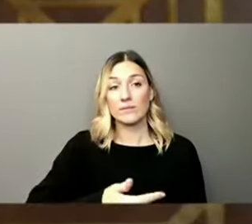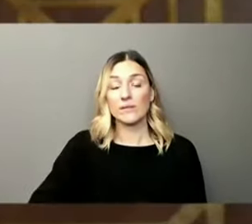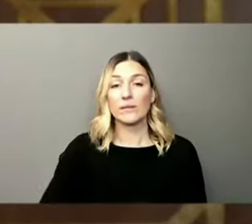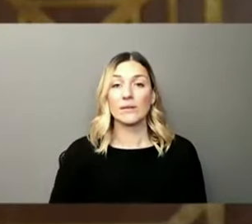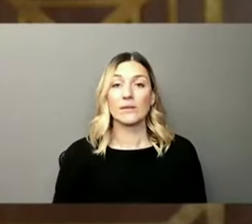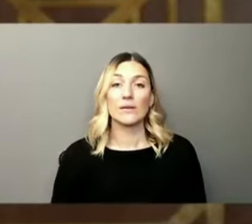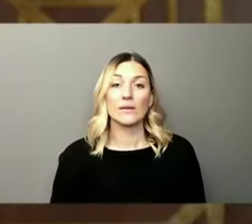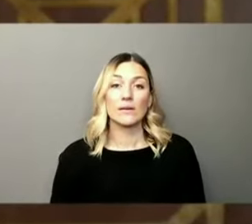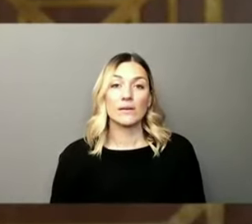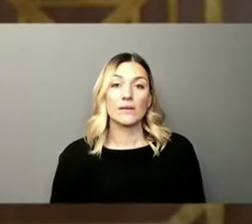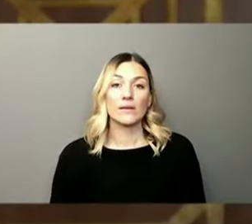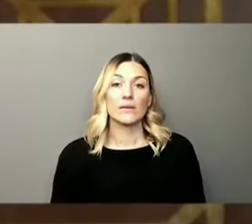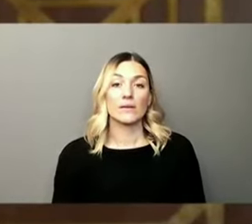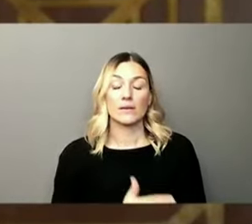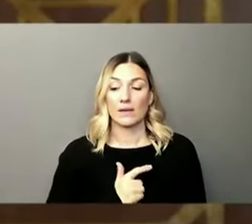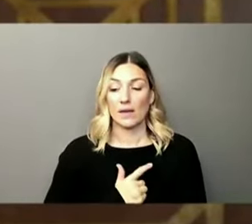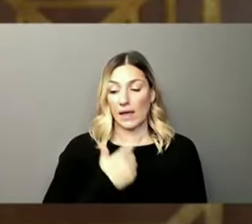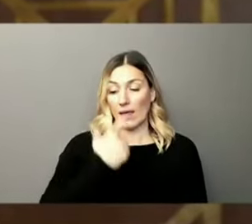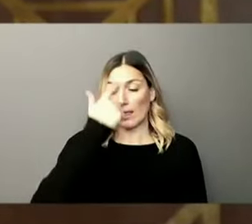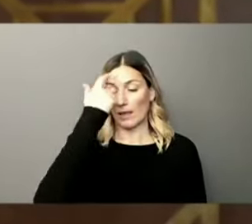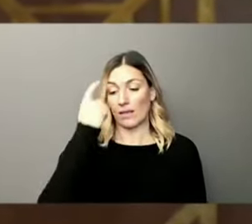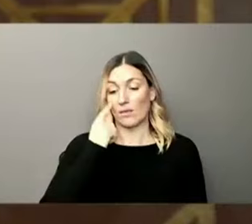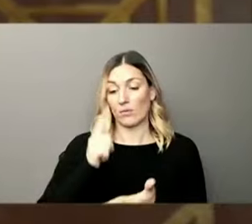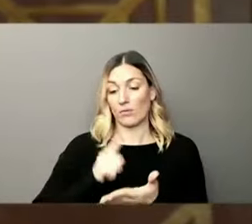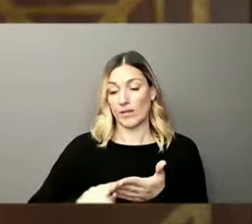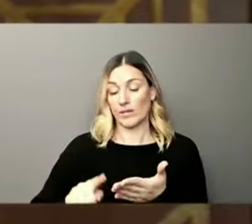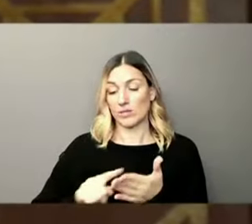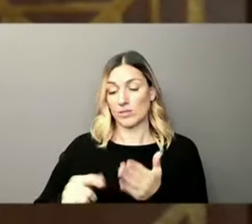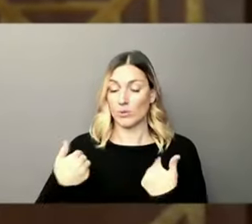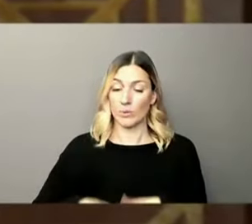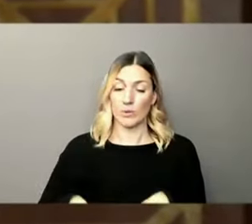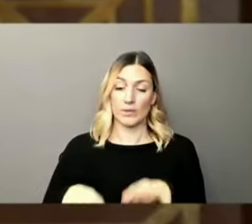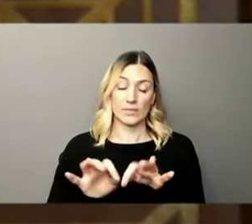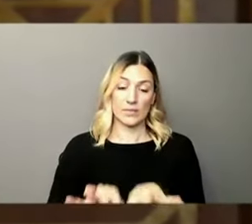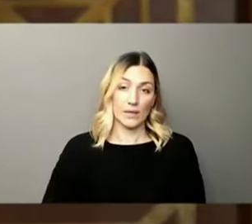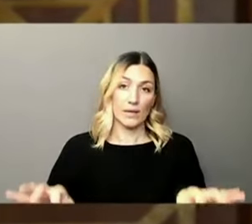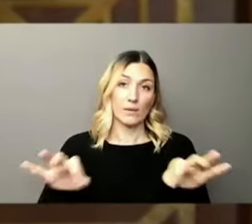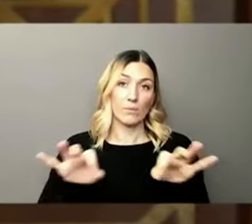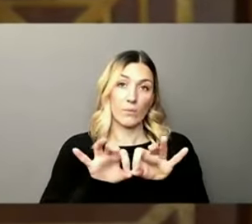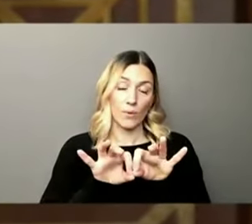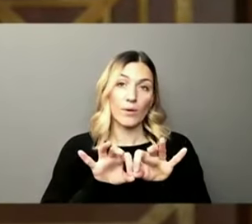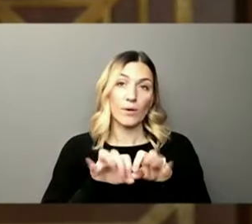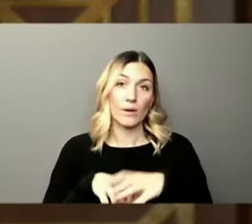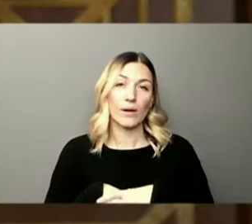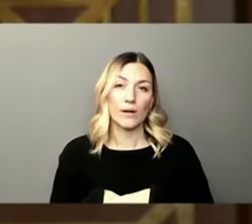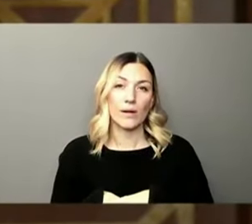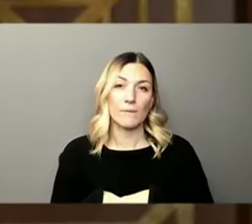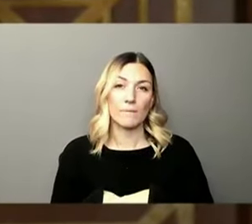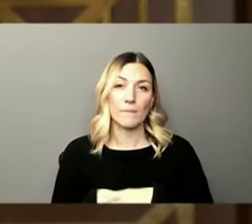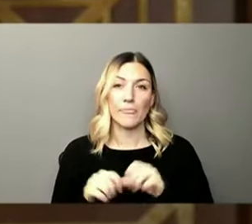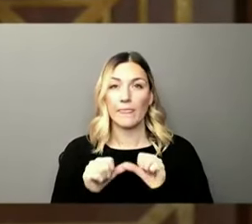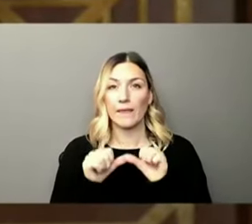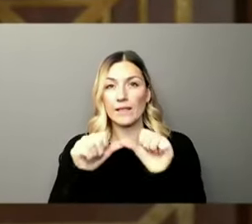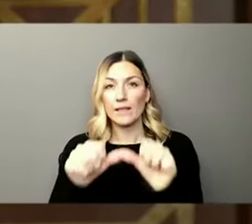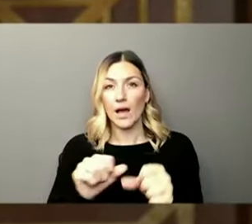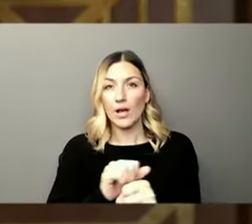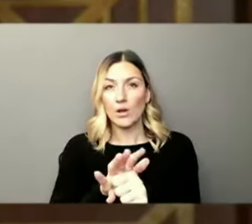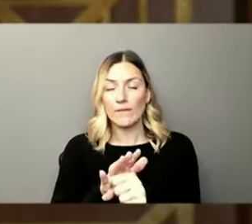I think the research is extremely important because long COVID is a new